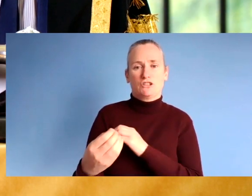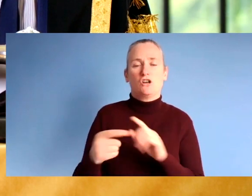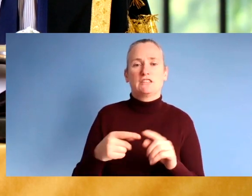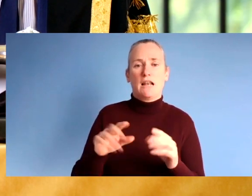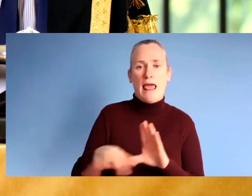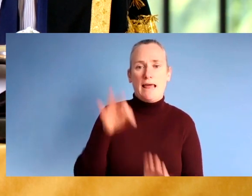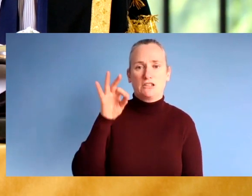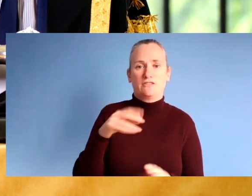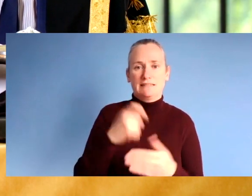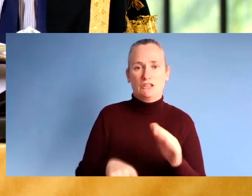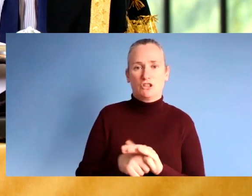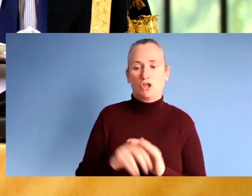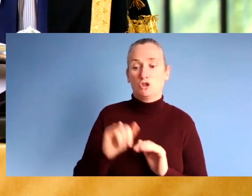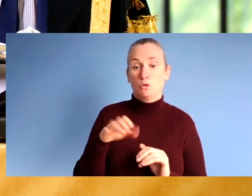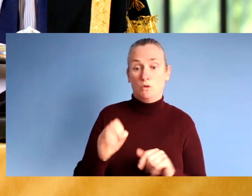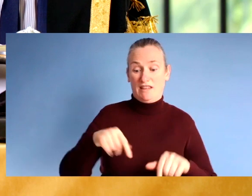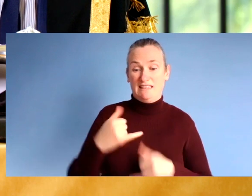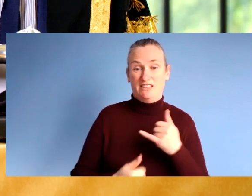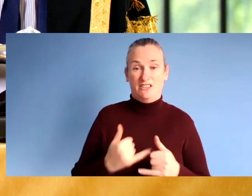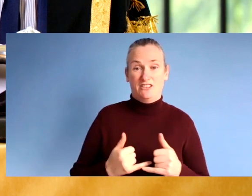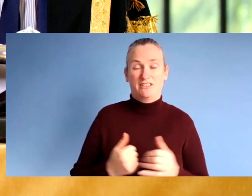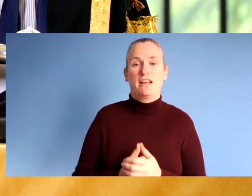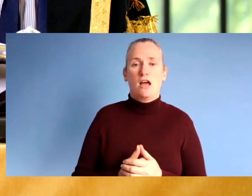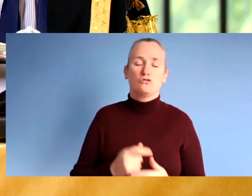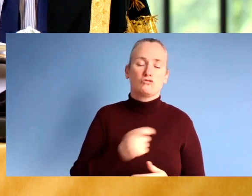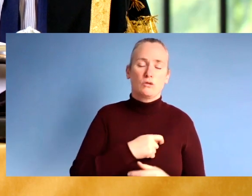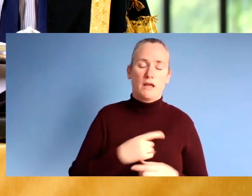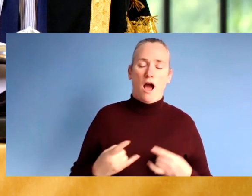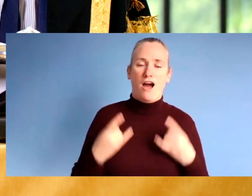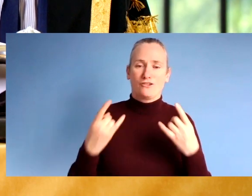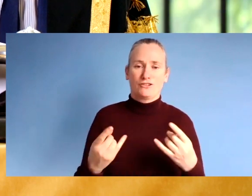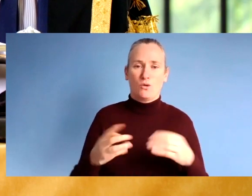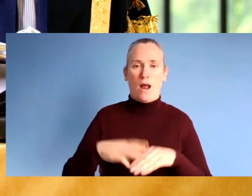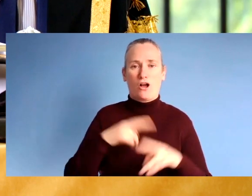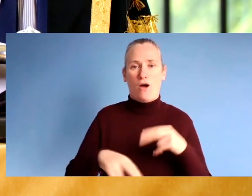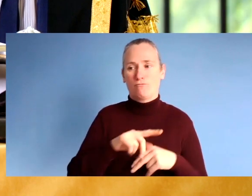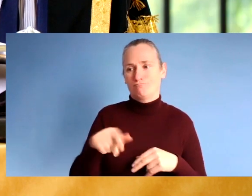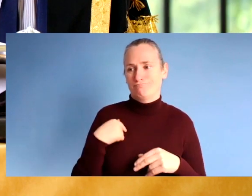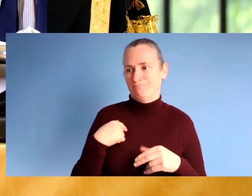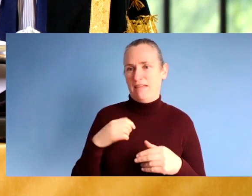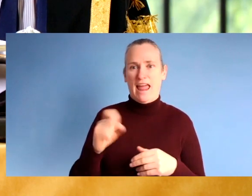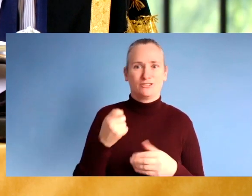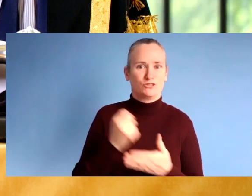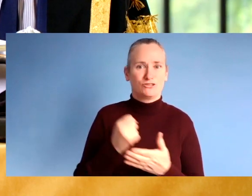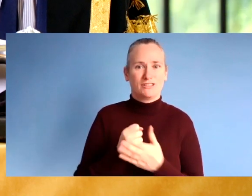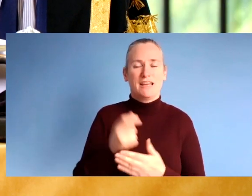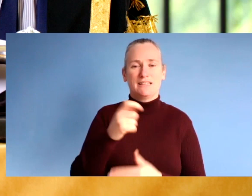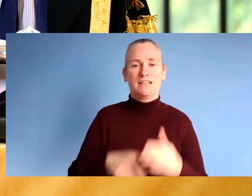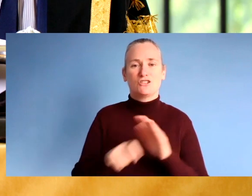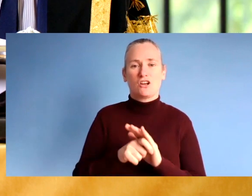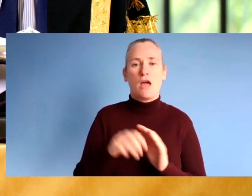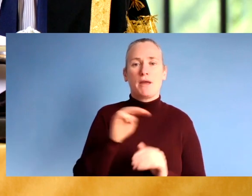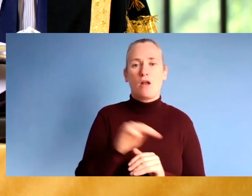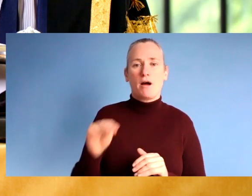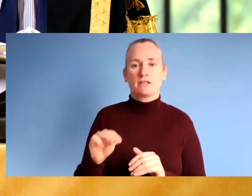his election as Taoiseach in June of this year. I'm truly honoured to welcome our alumnus on Taoiseach Micheál Martin to deliver